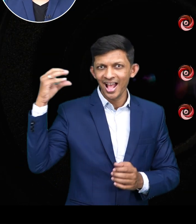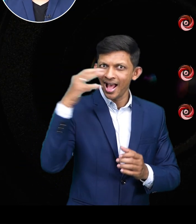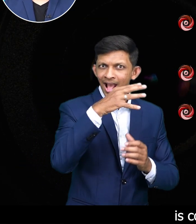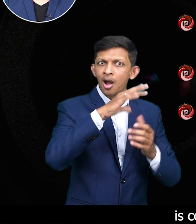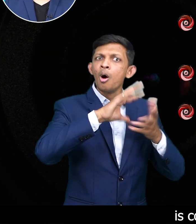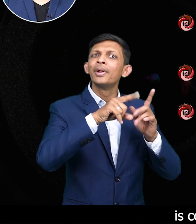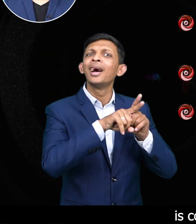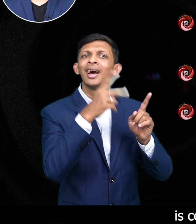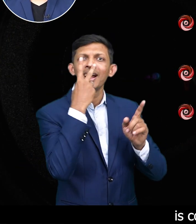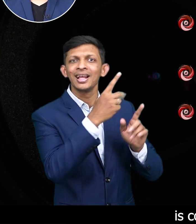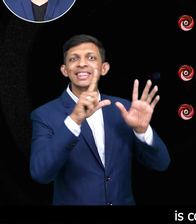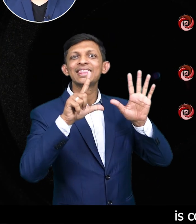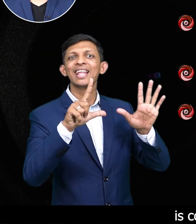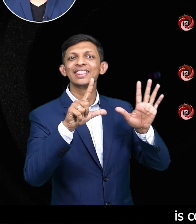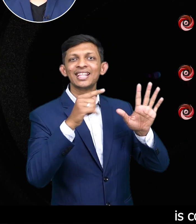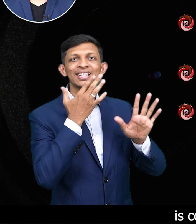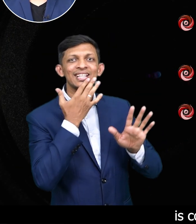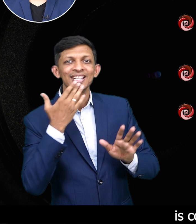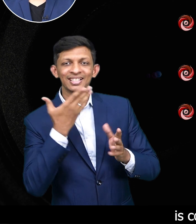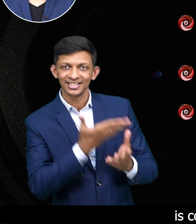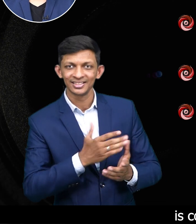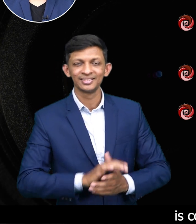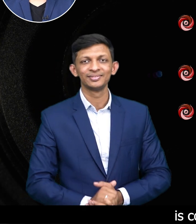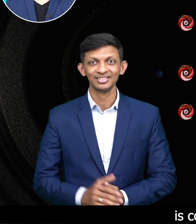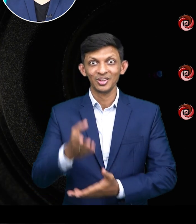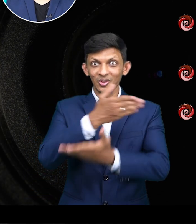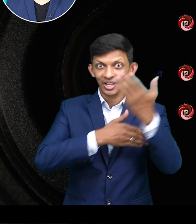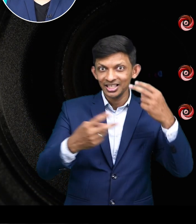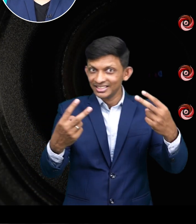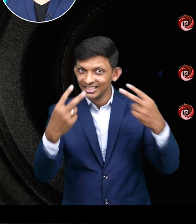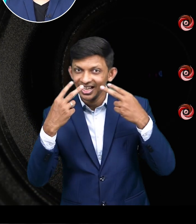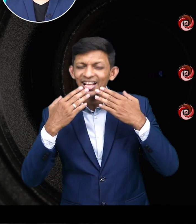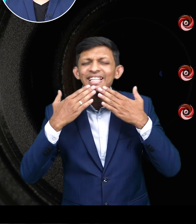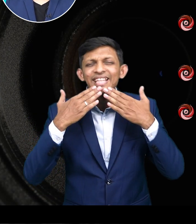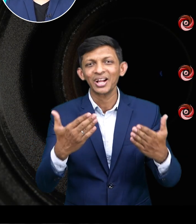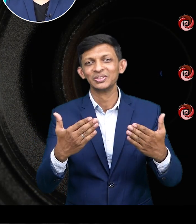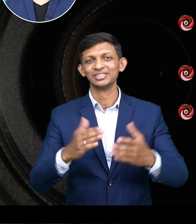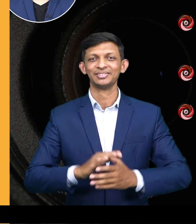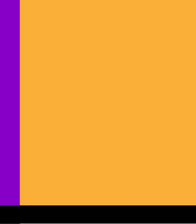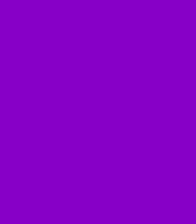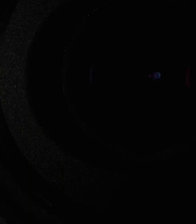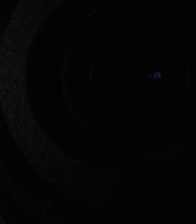White light is composed of 7 colors. Thanks for watching.